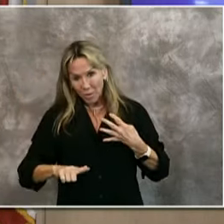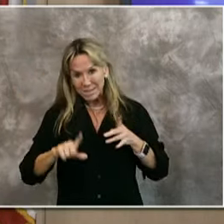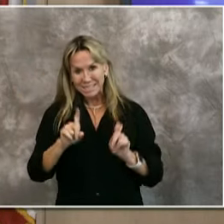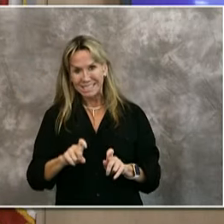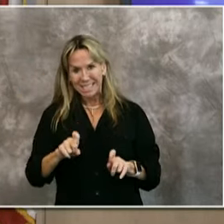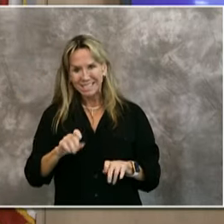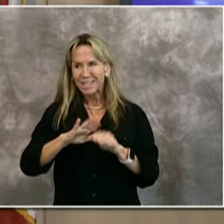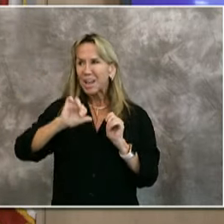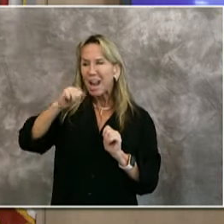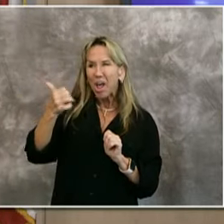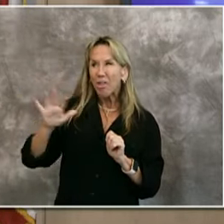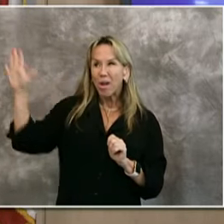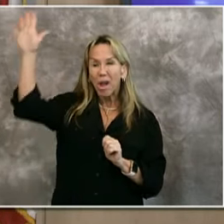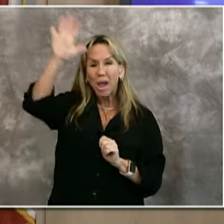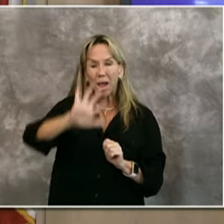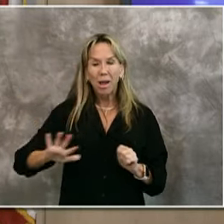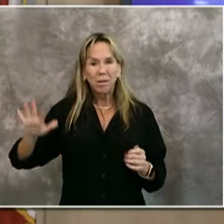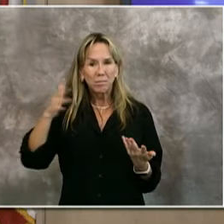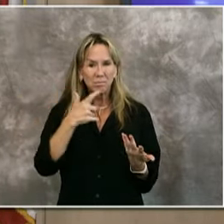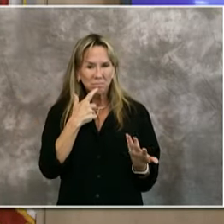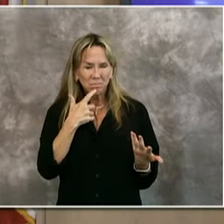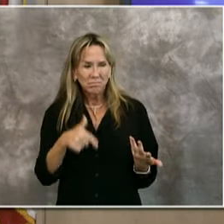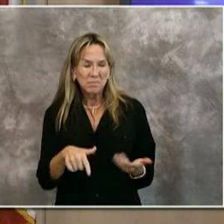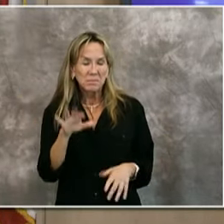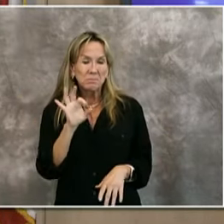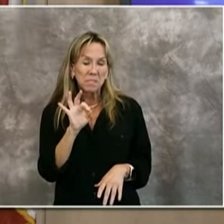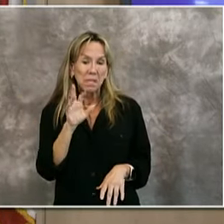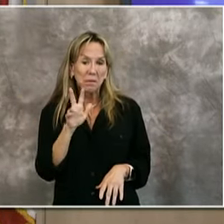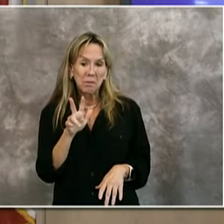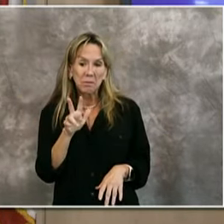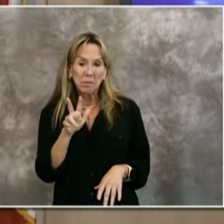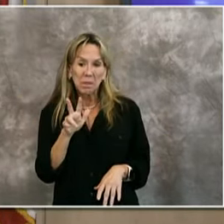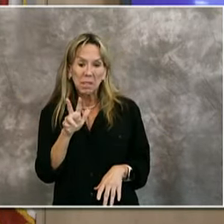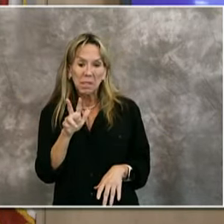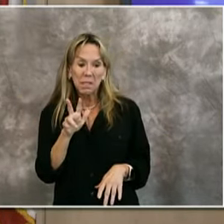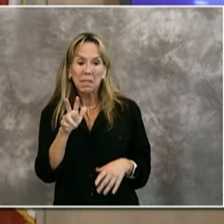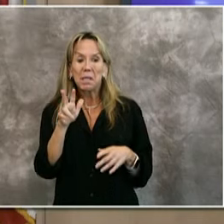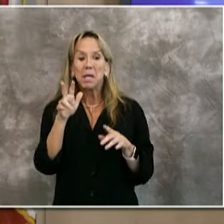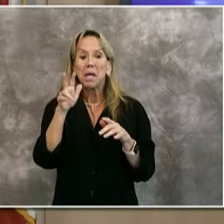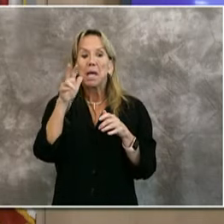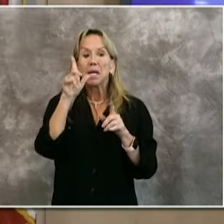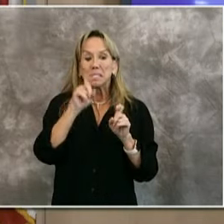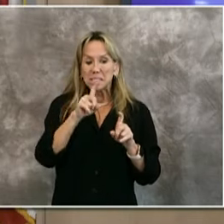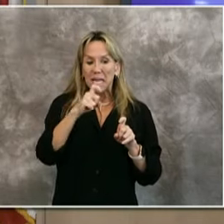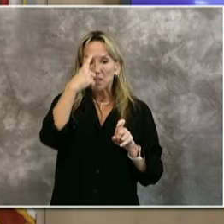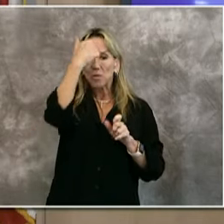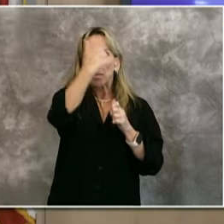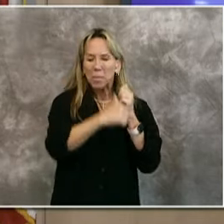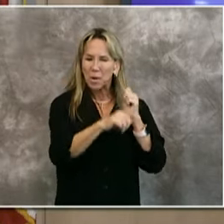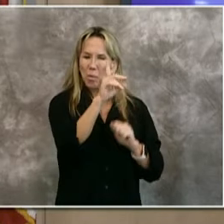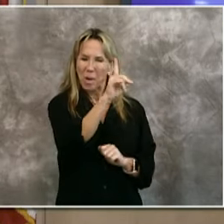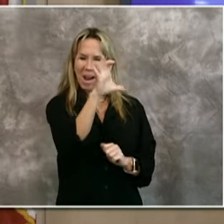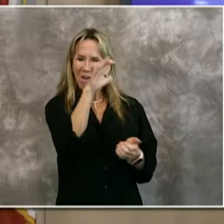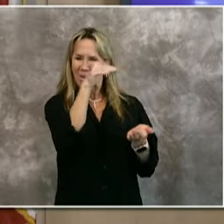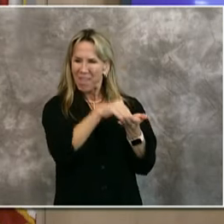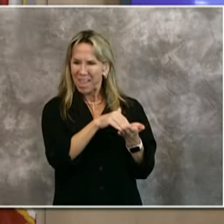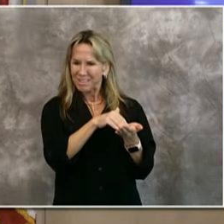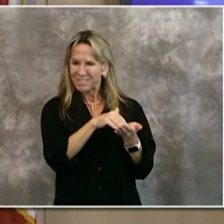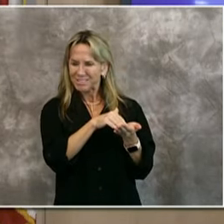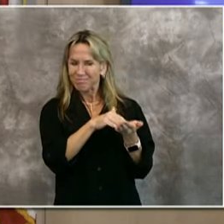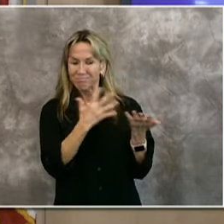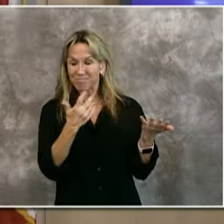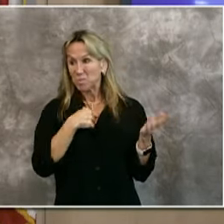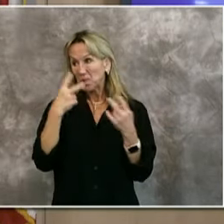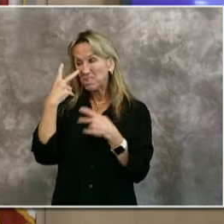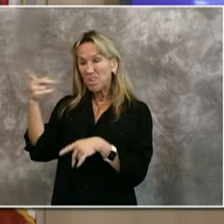counties, with 93.8 tests per day per 100,000 population. And in comparison, we saw that Orange